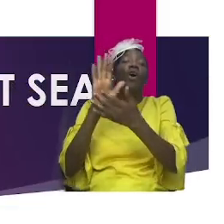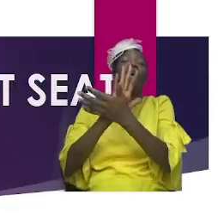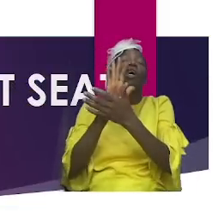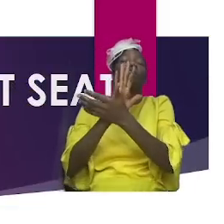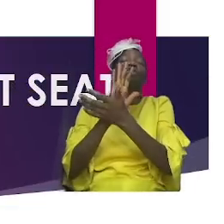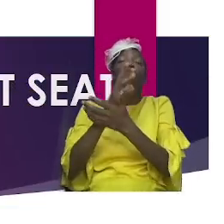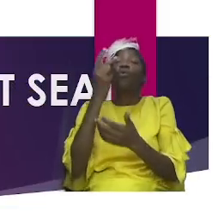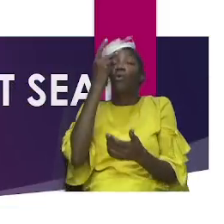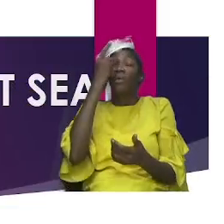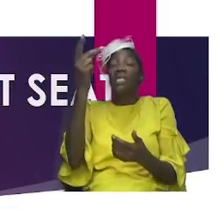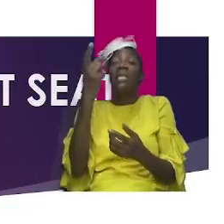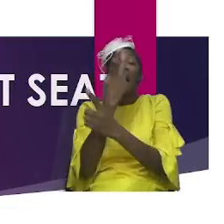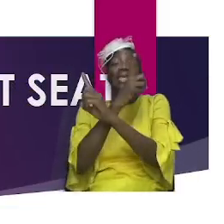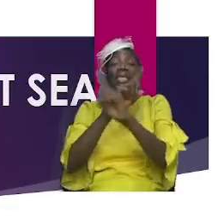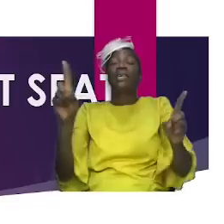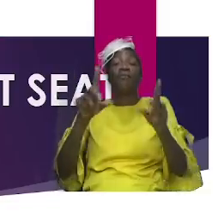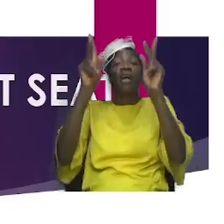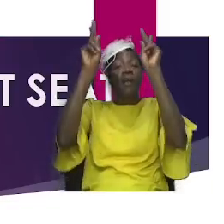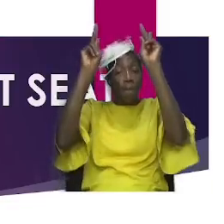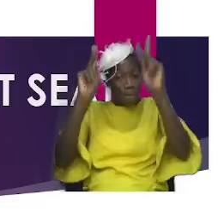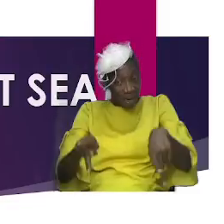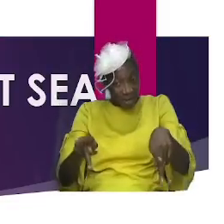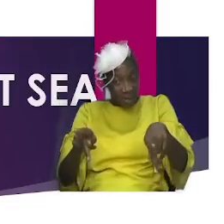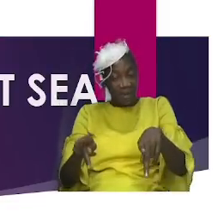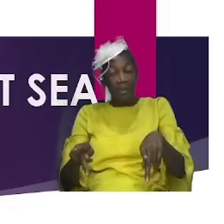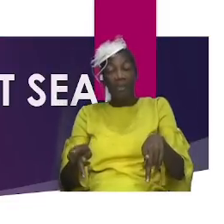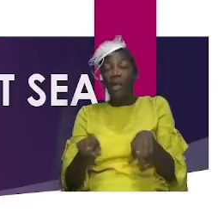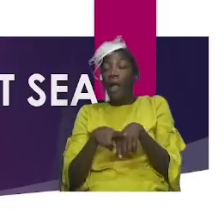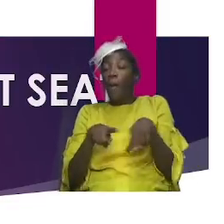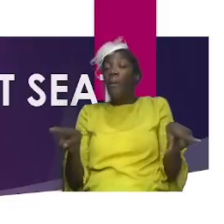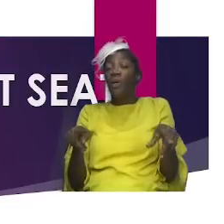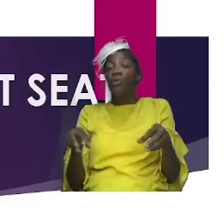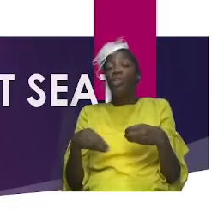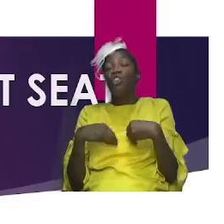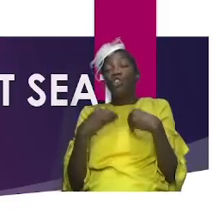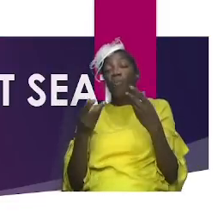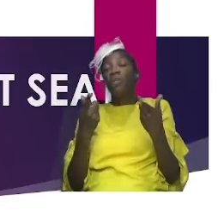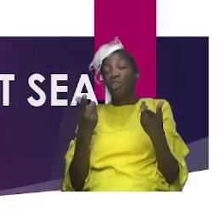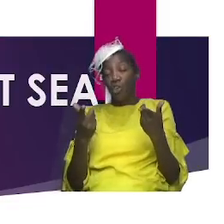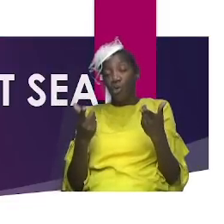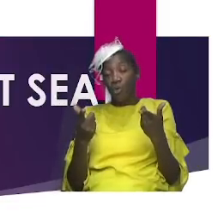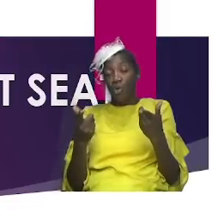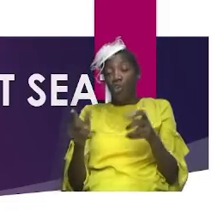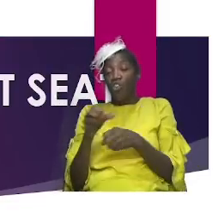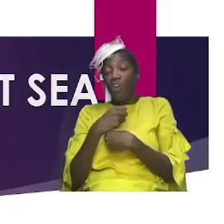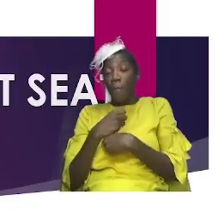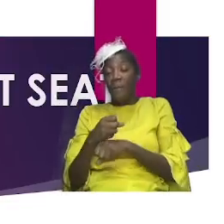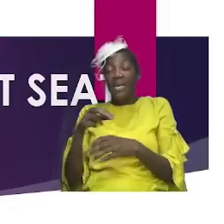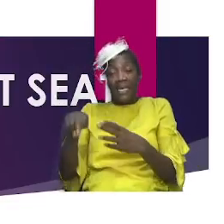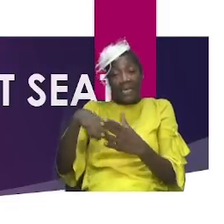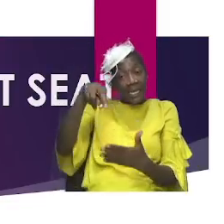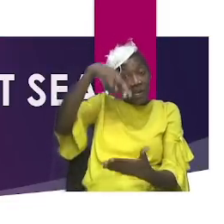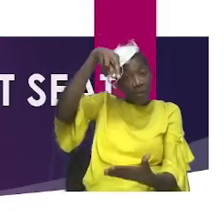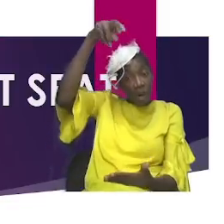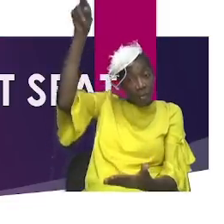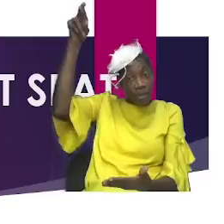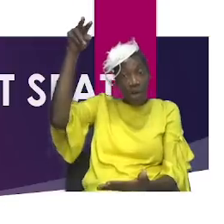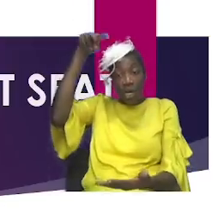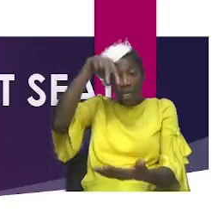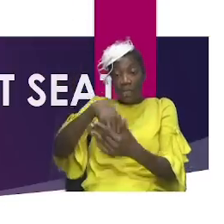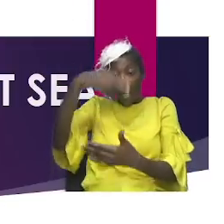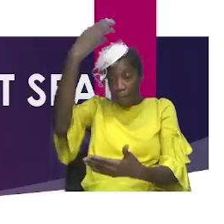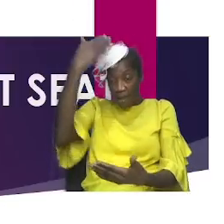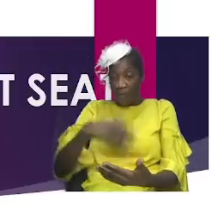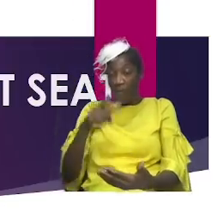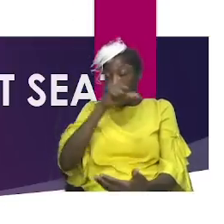a different person. And I am submitting to us, should we make it in the rapture, when we stand before the